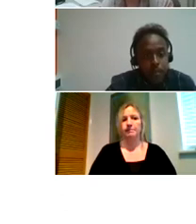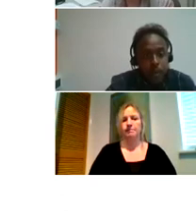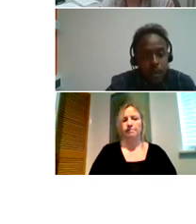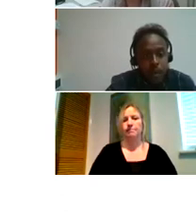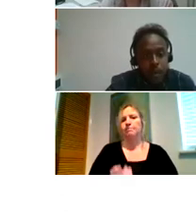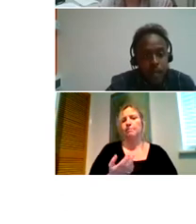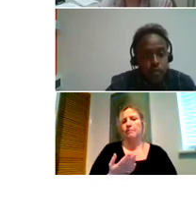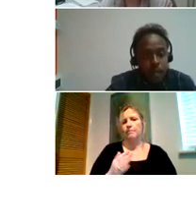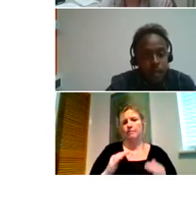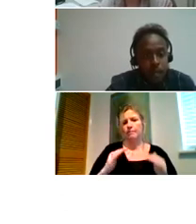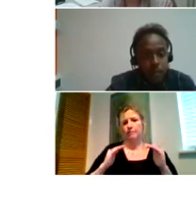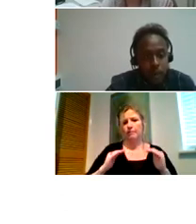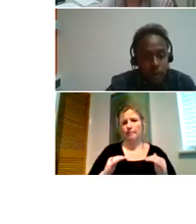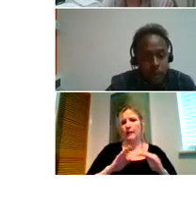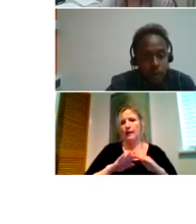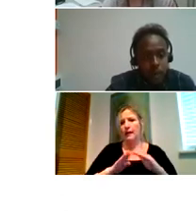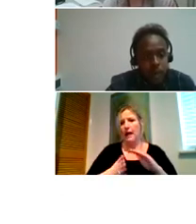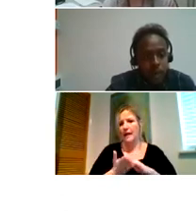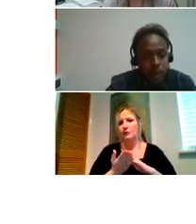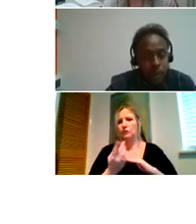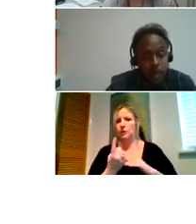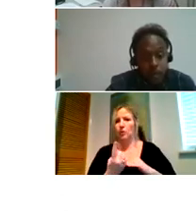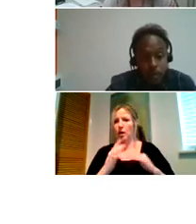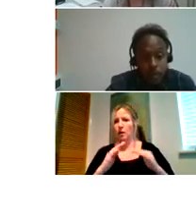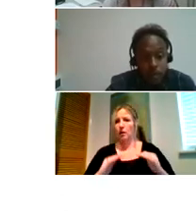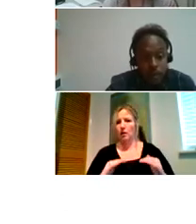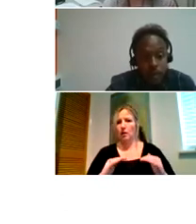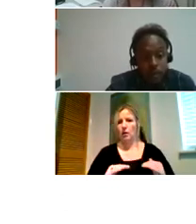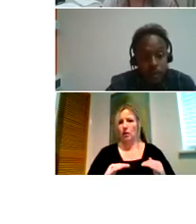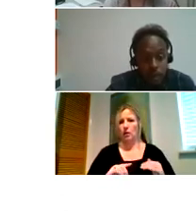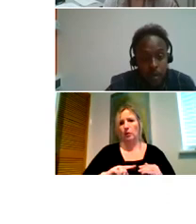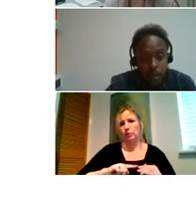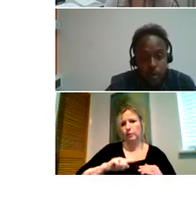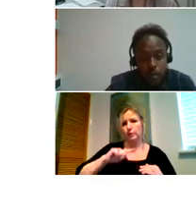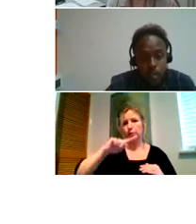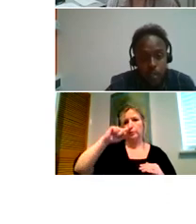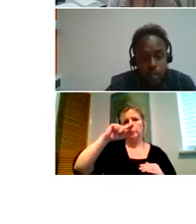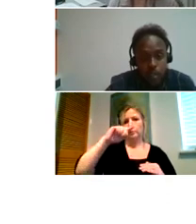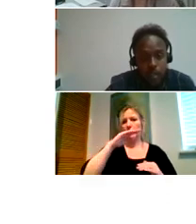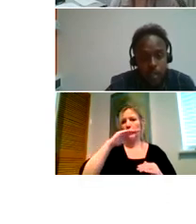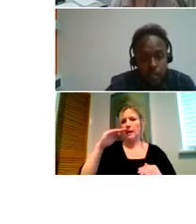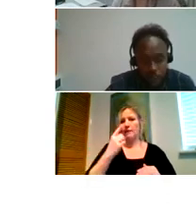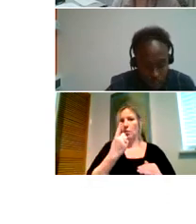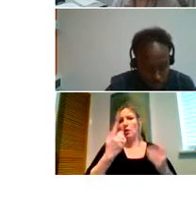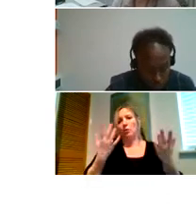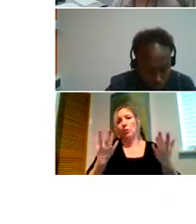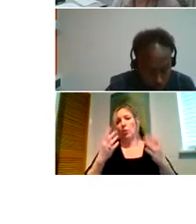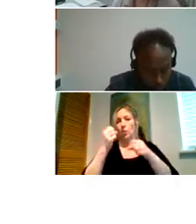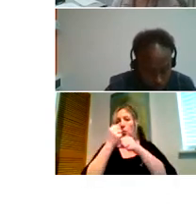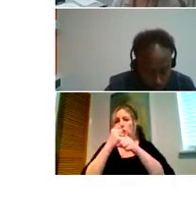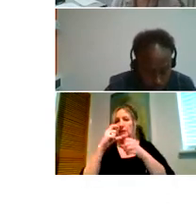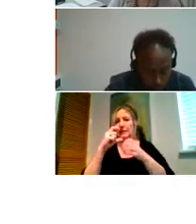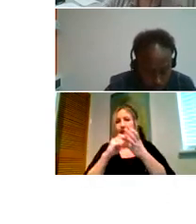from entry one up to level one or GCSE maths for the higher